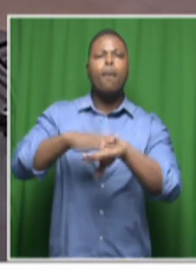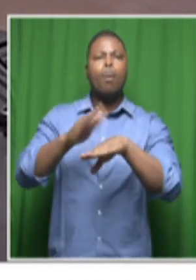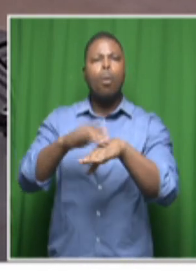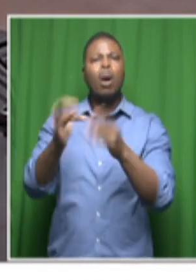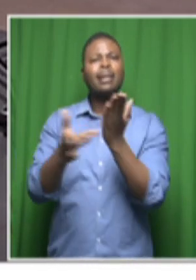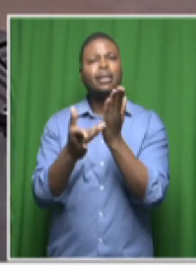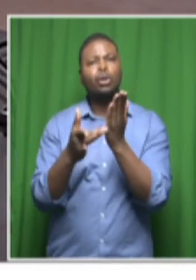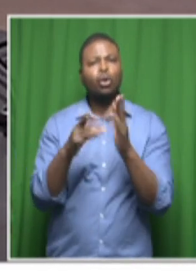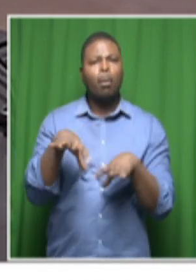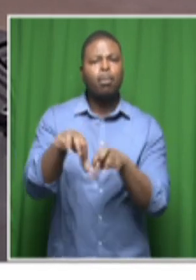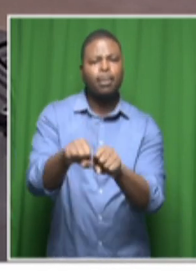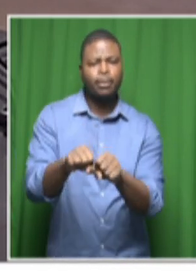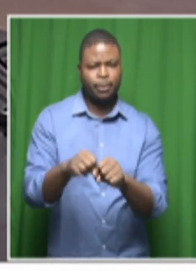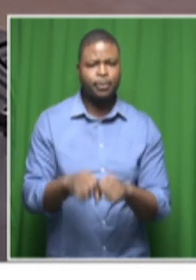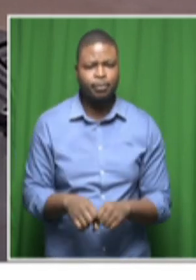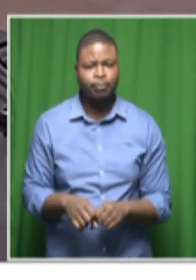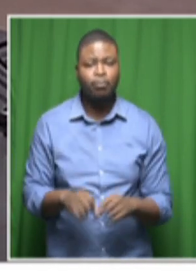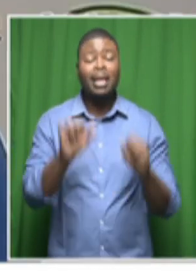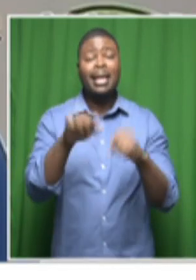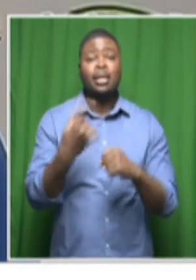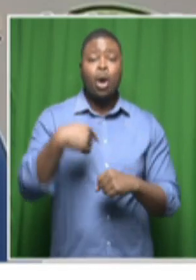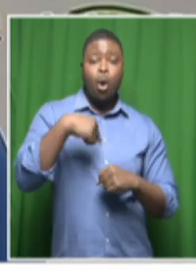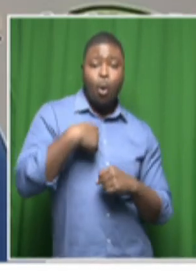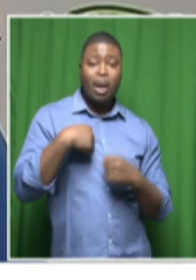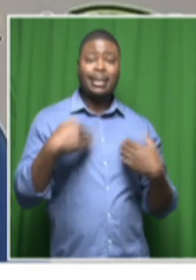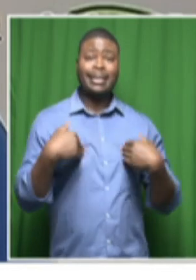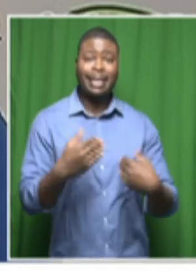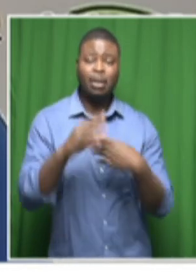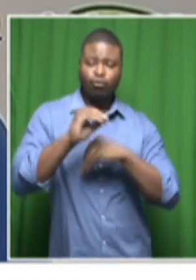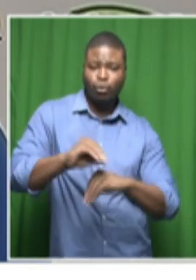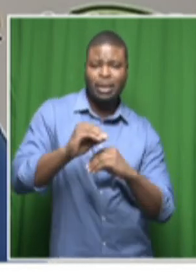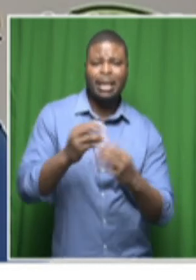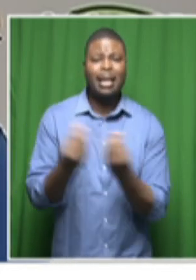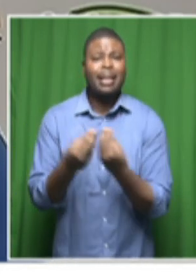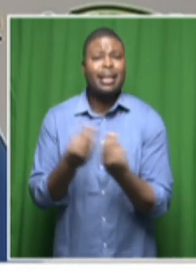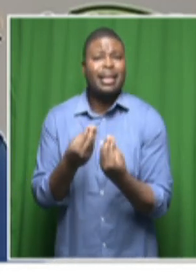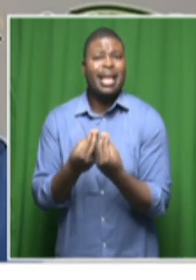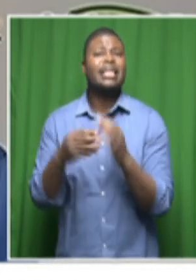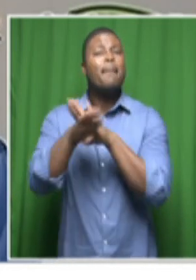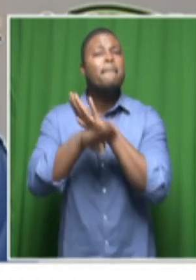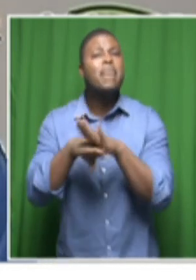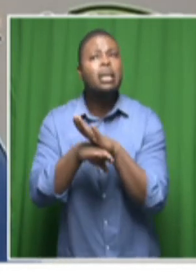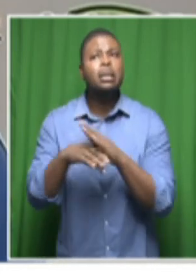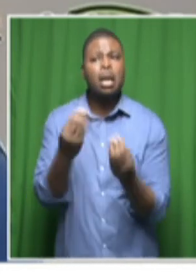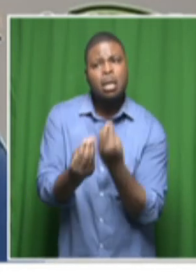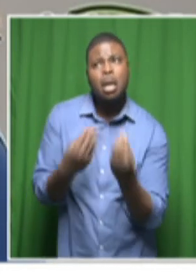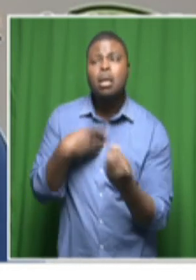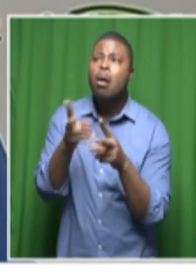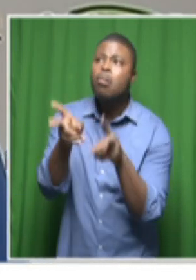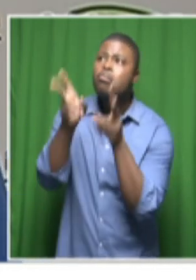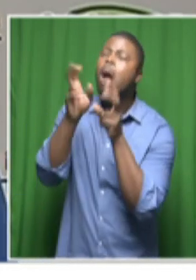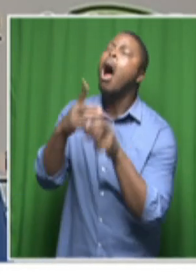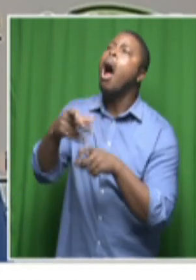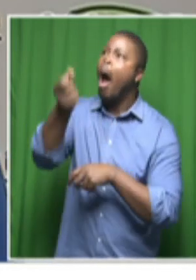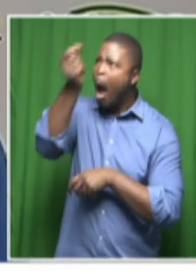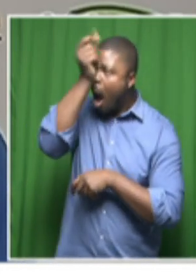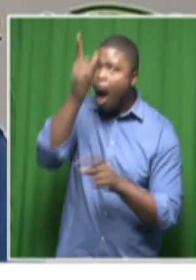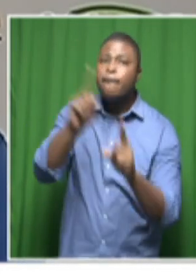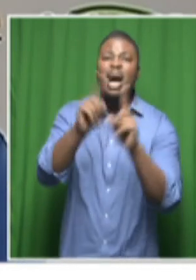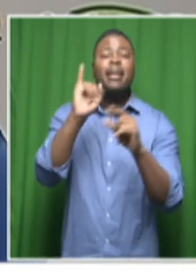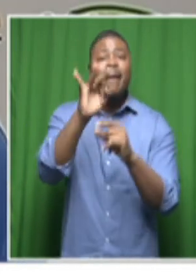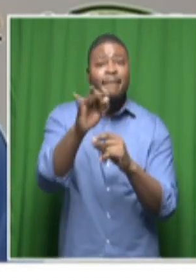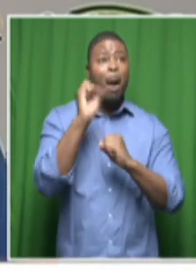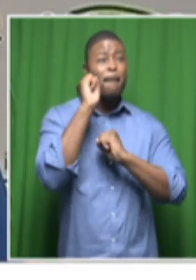built things that are very basic, that the kids can understand. Because if it's too high level, the kids just sit there and they don't really understand. But because it's something they